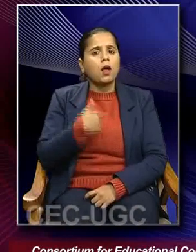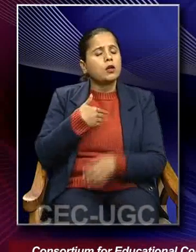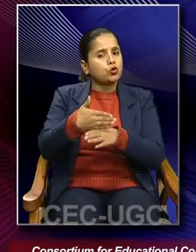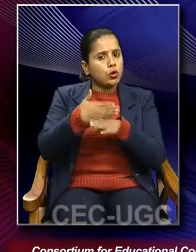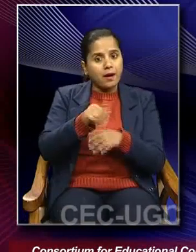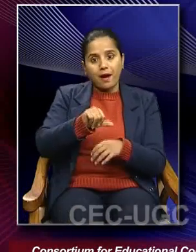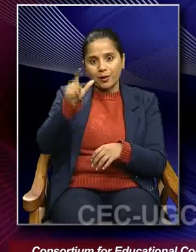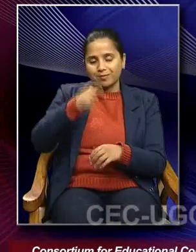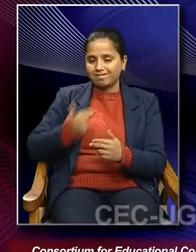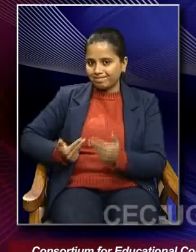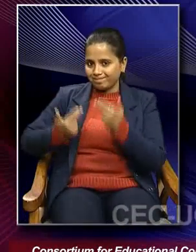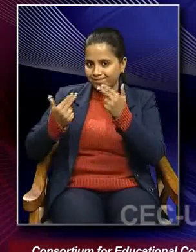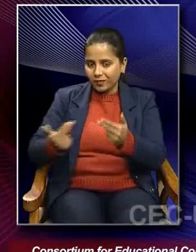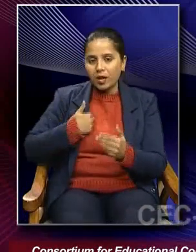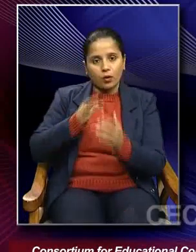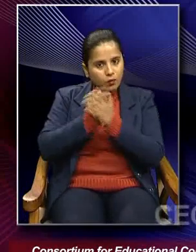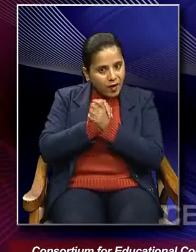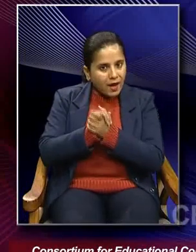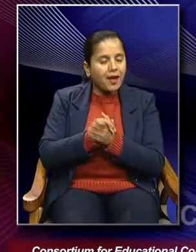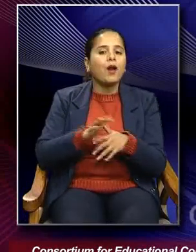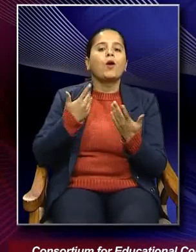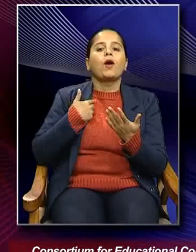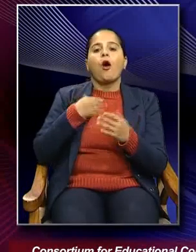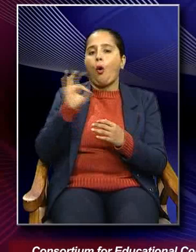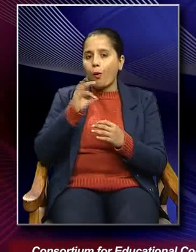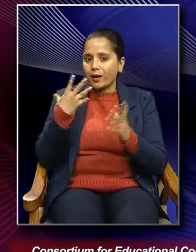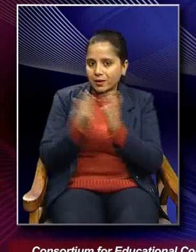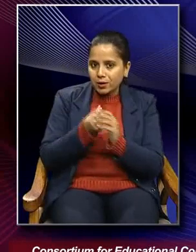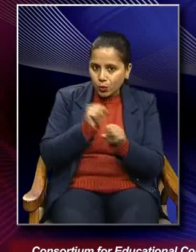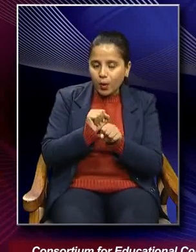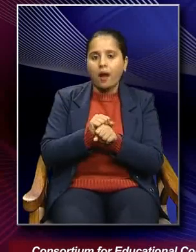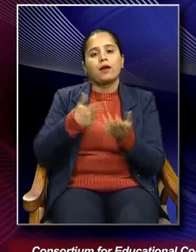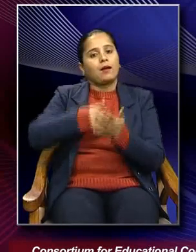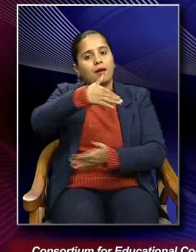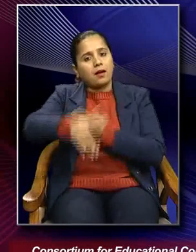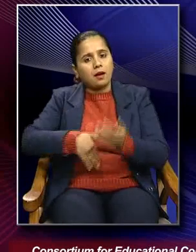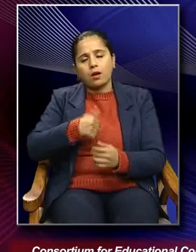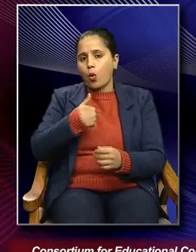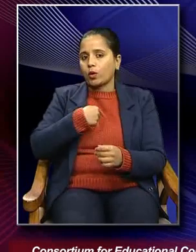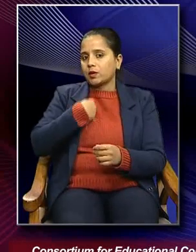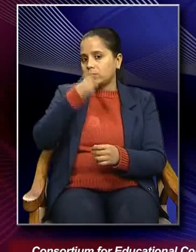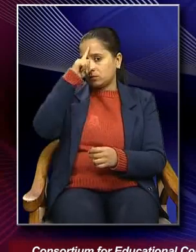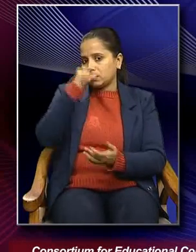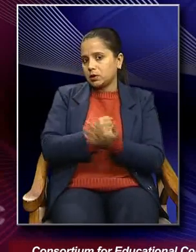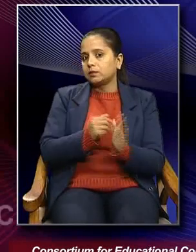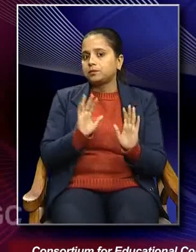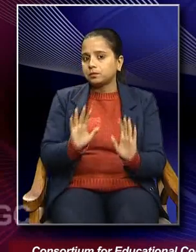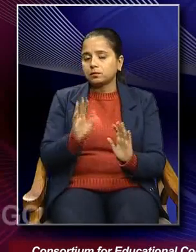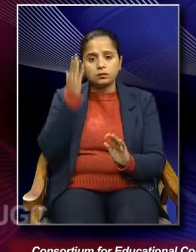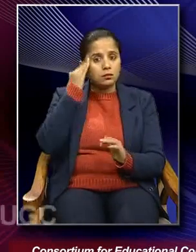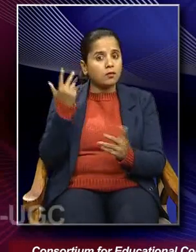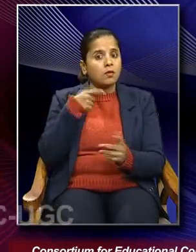with with friends, with colleagues, with relatives is subjective. Why? Because it will